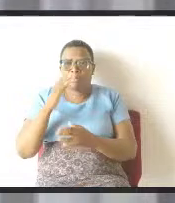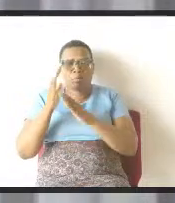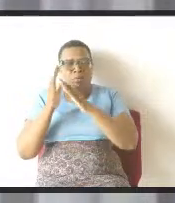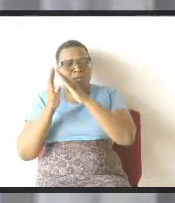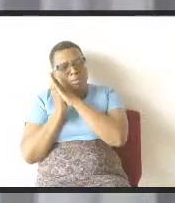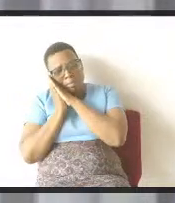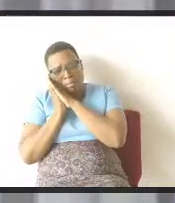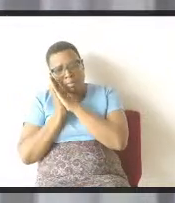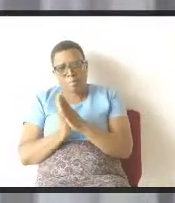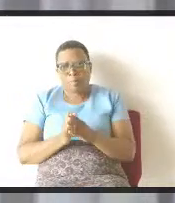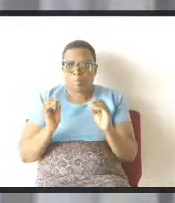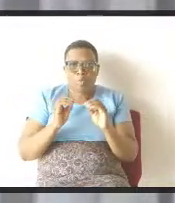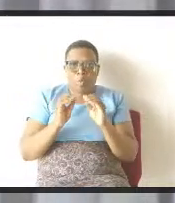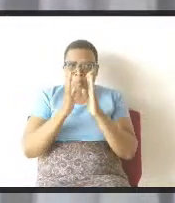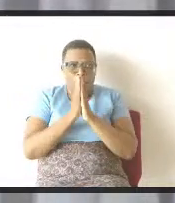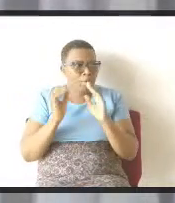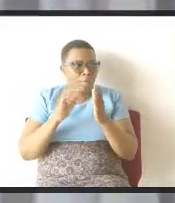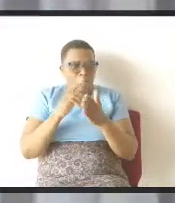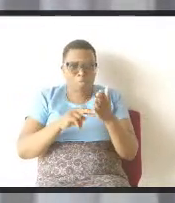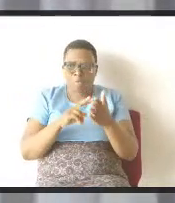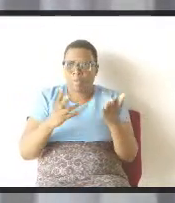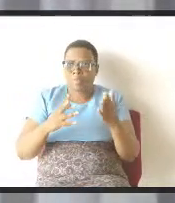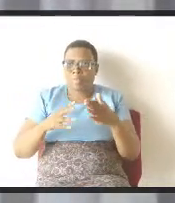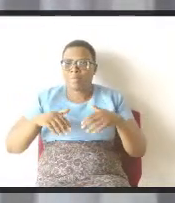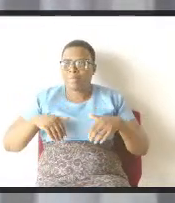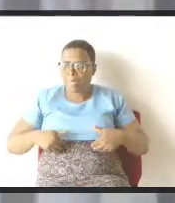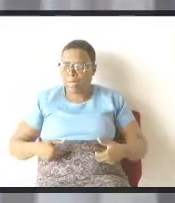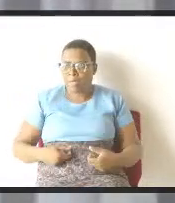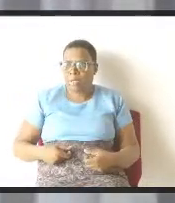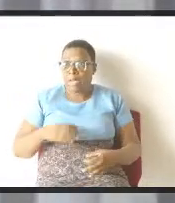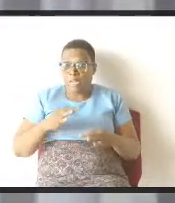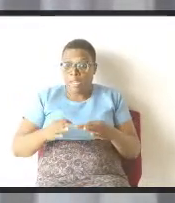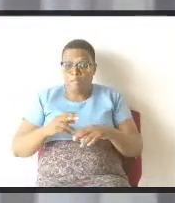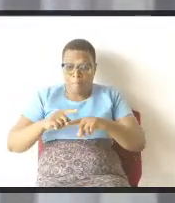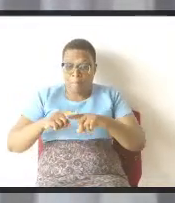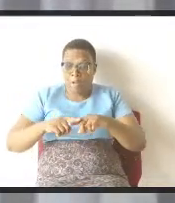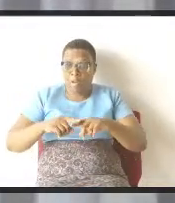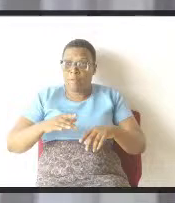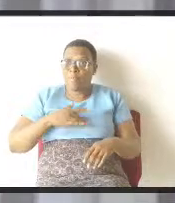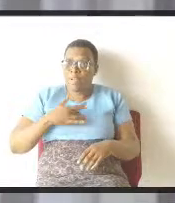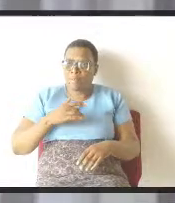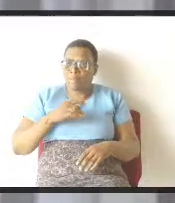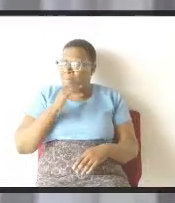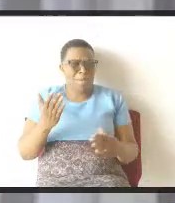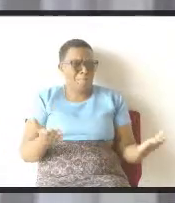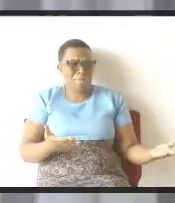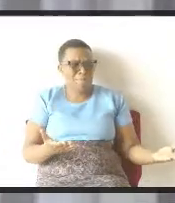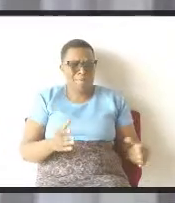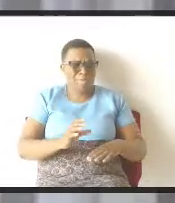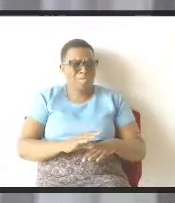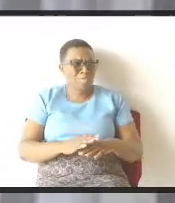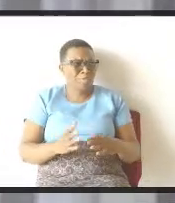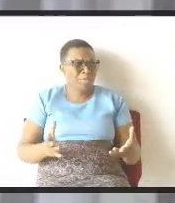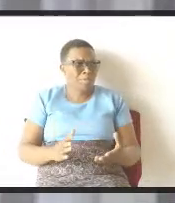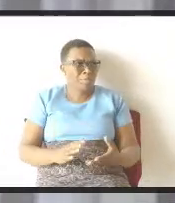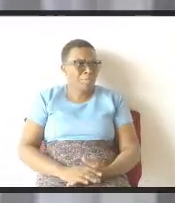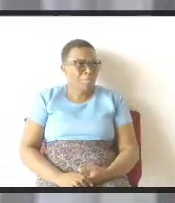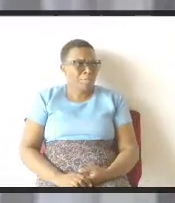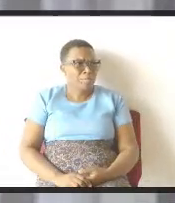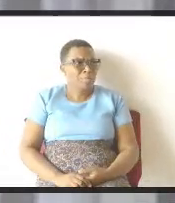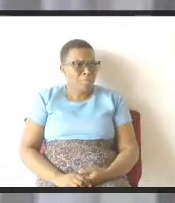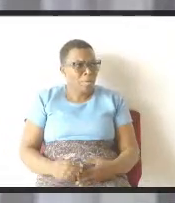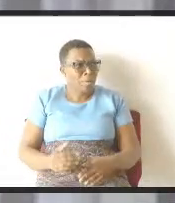If I go with my feelings, I would never be here this morning. I have to